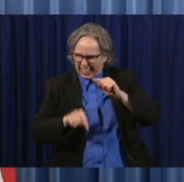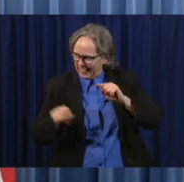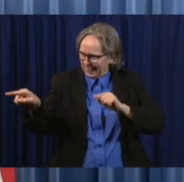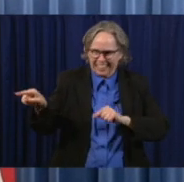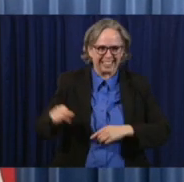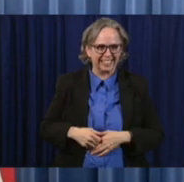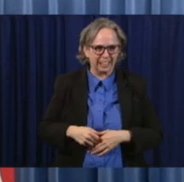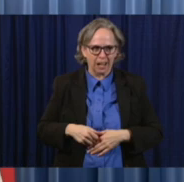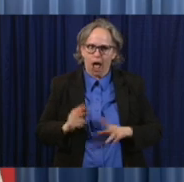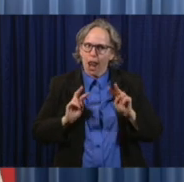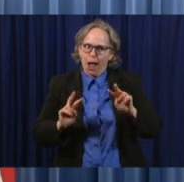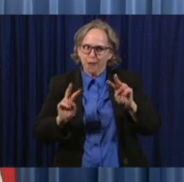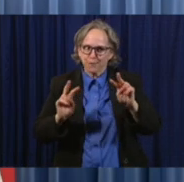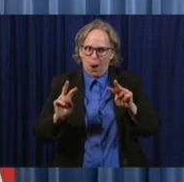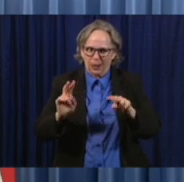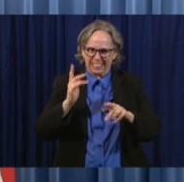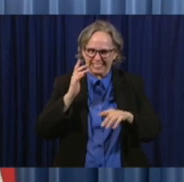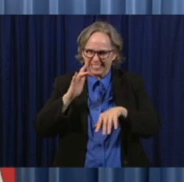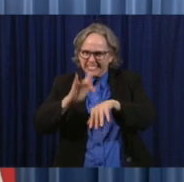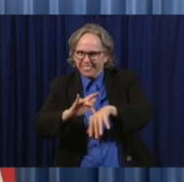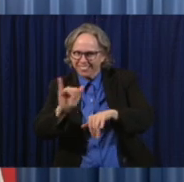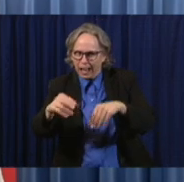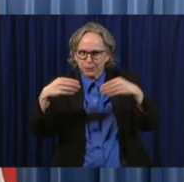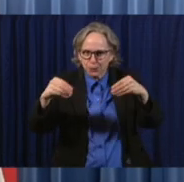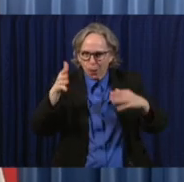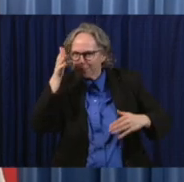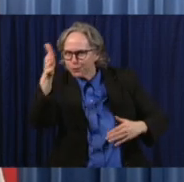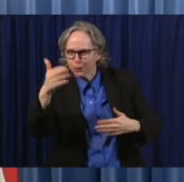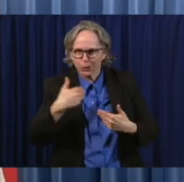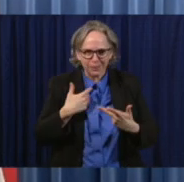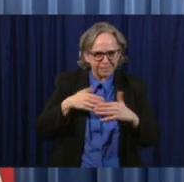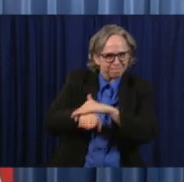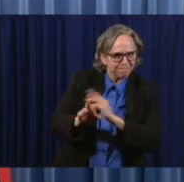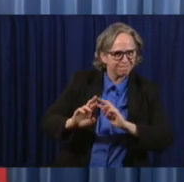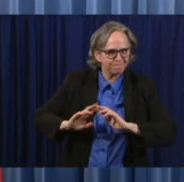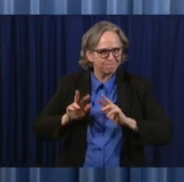them sometime in the future.